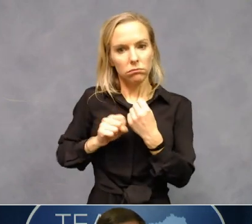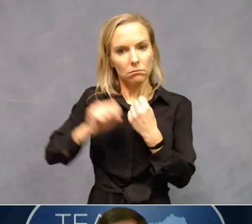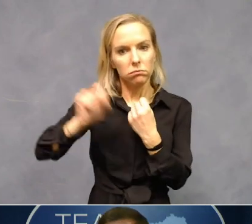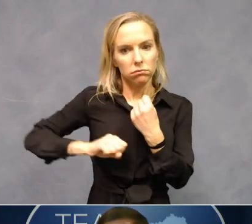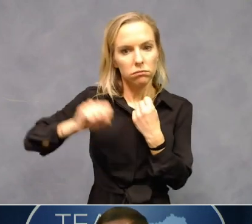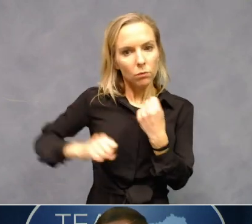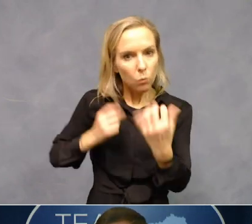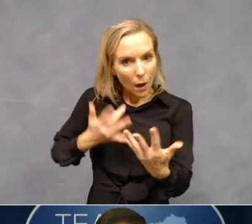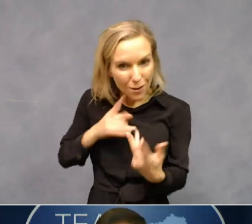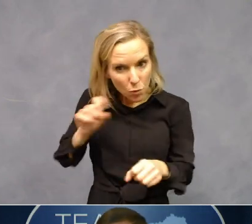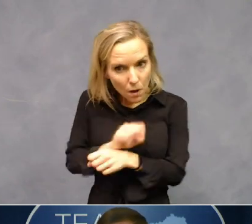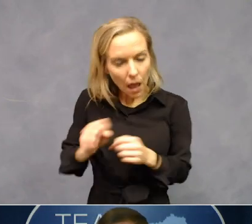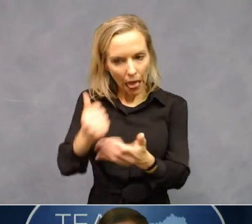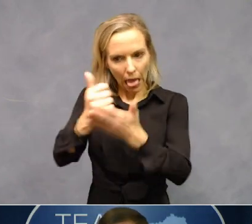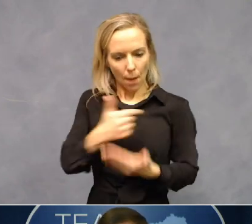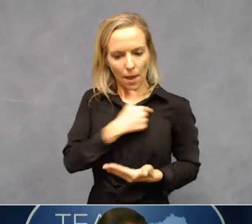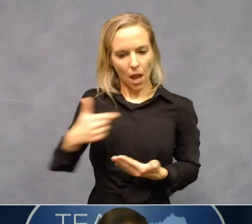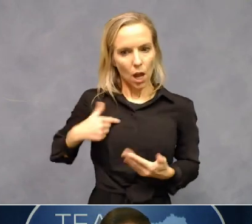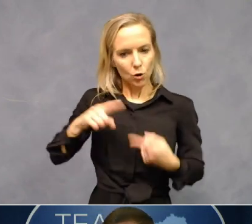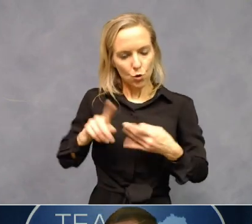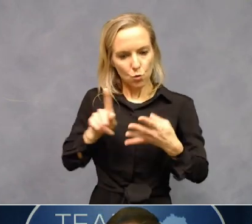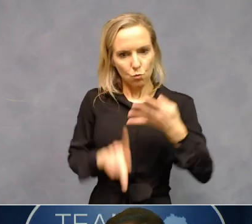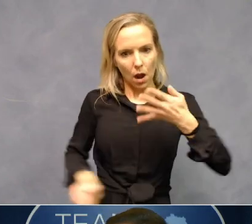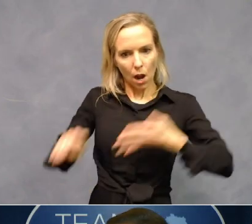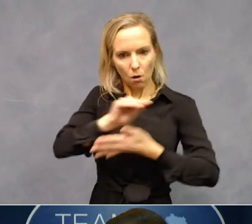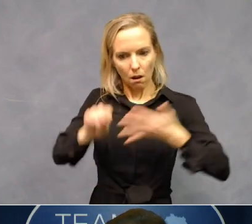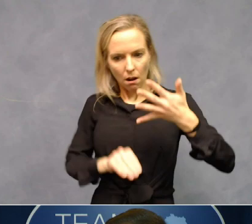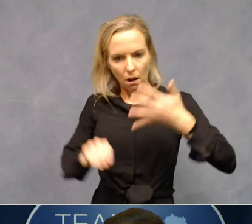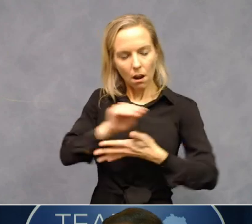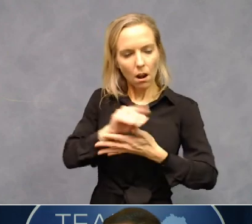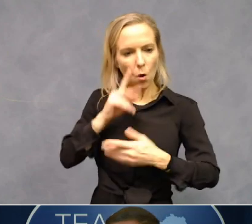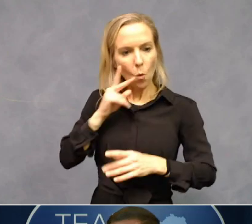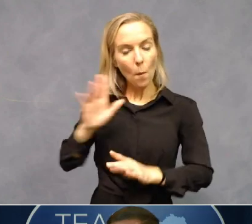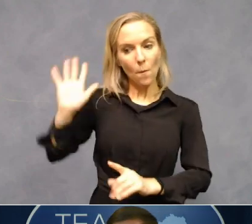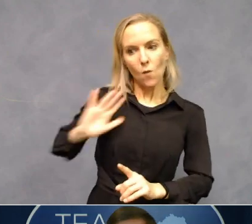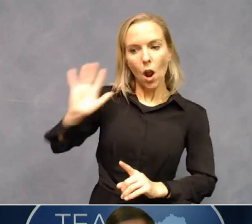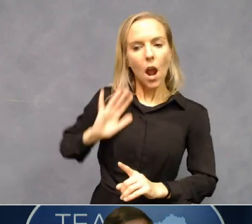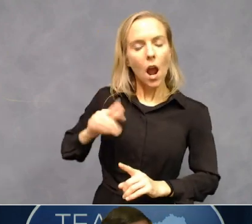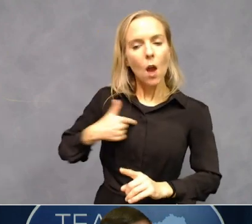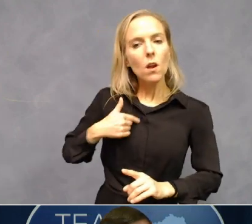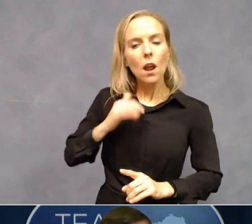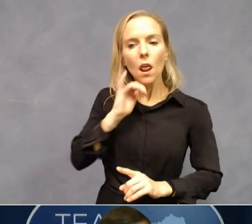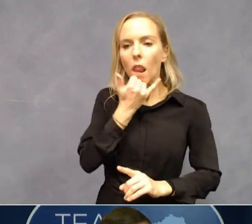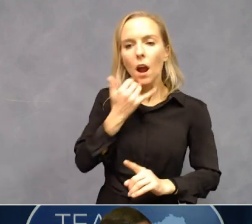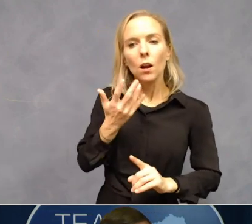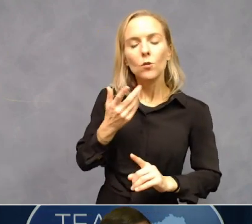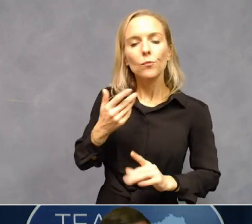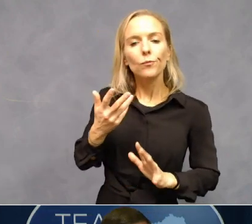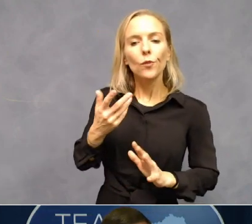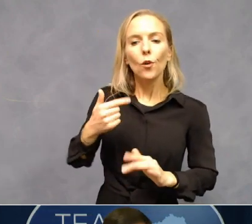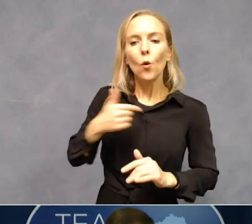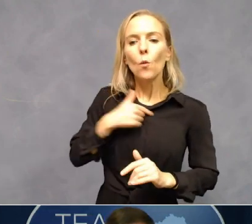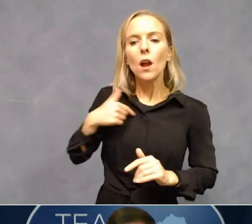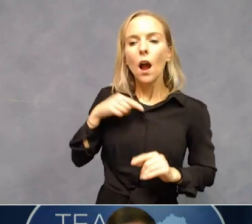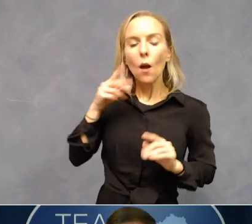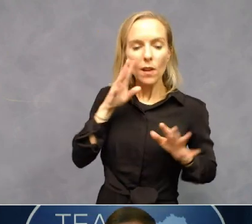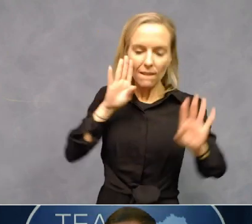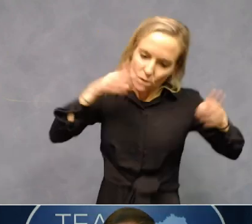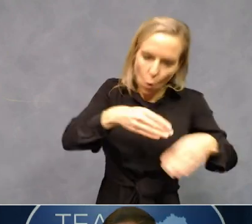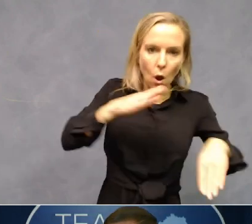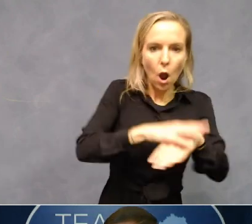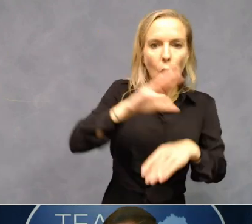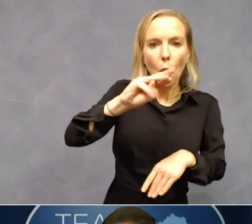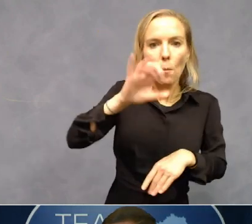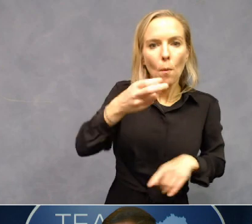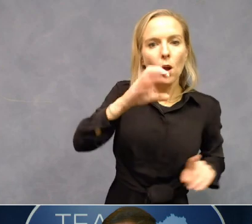It helps us be able to prioritize when previously we might have said we need to focus on March claims. And some people who didn't